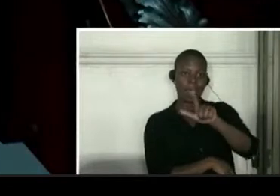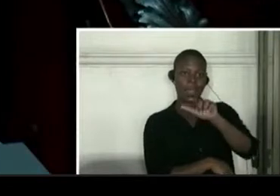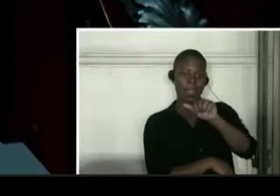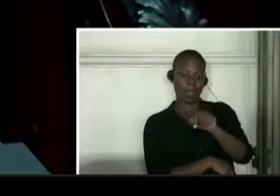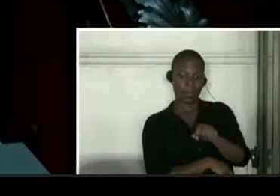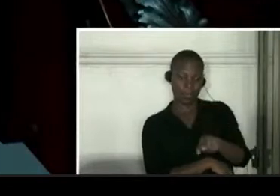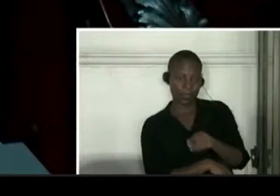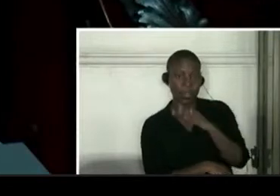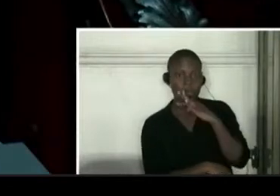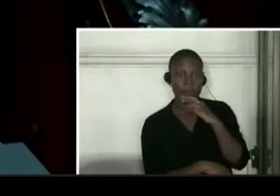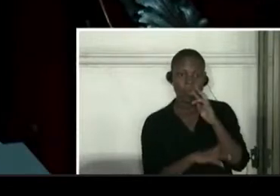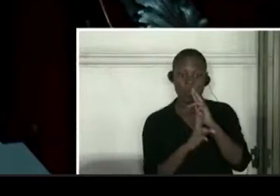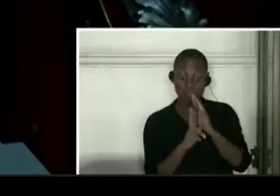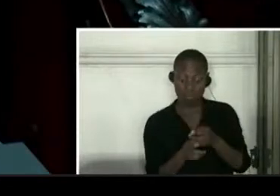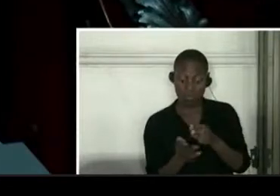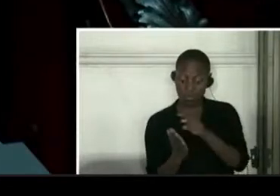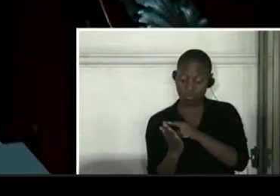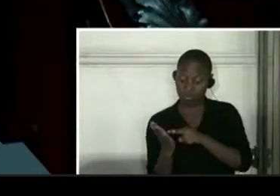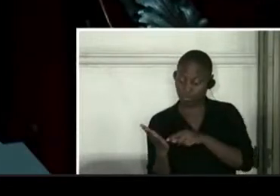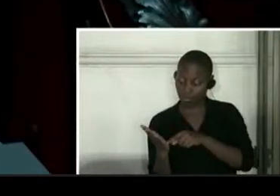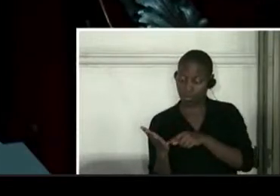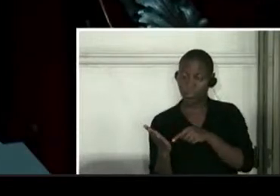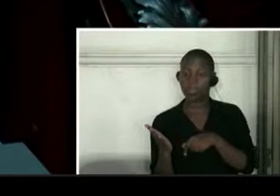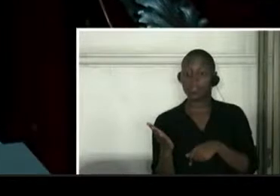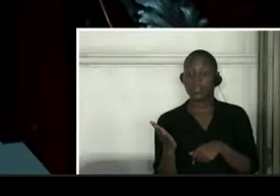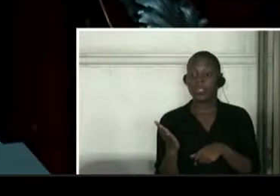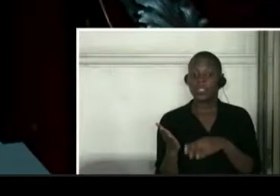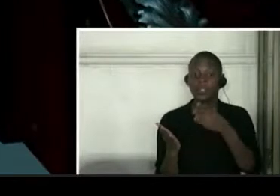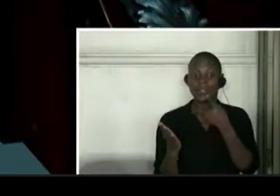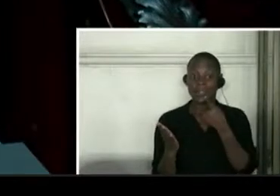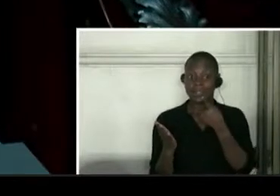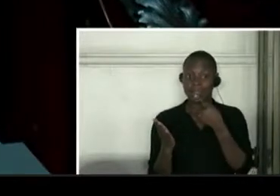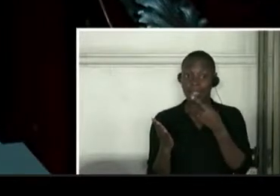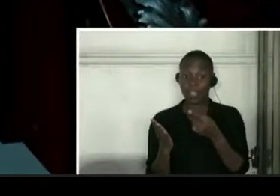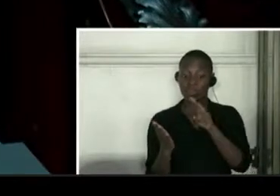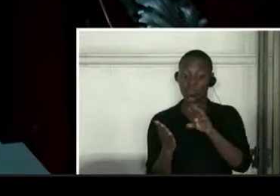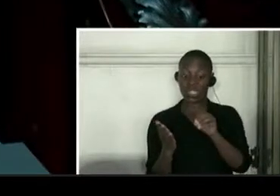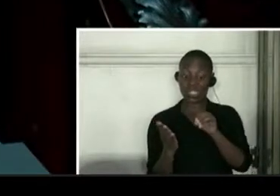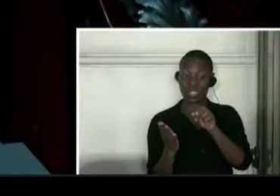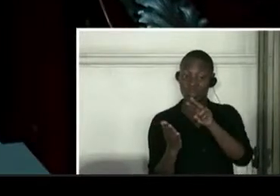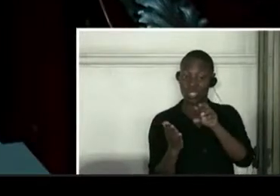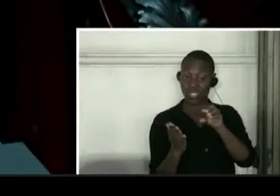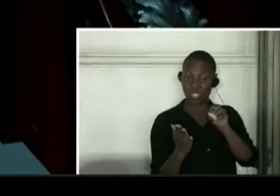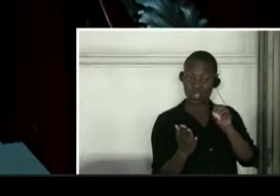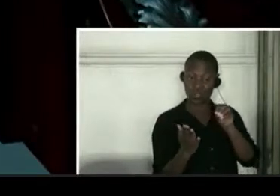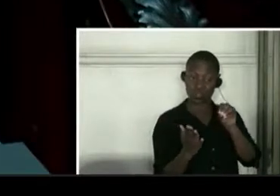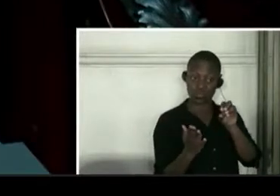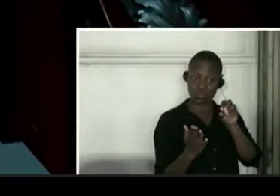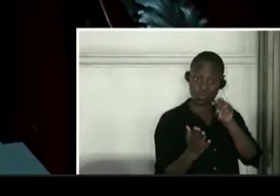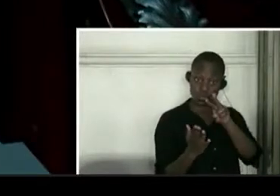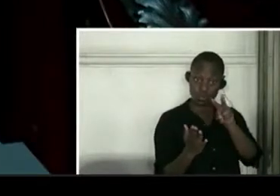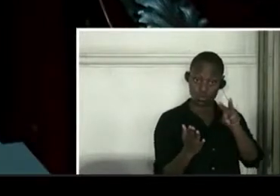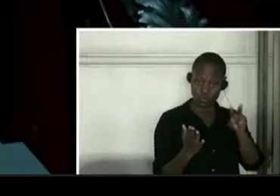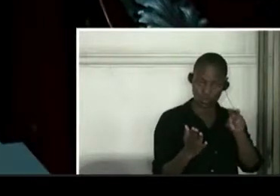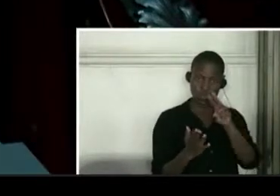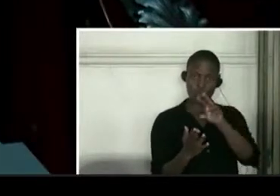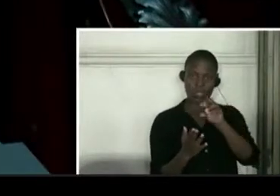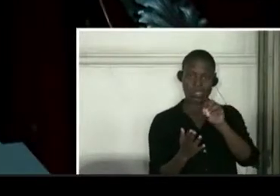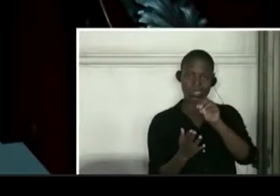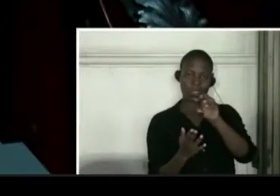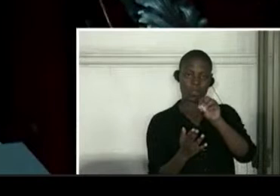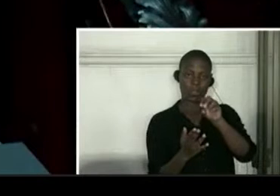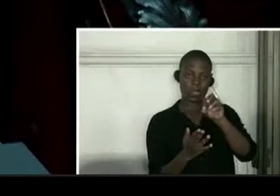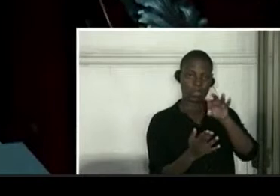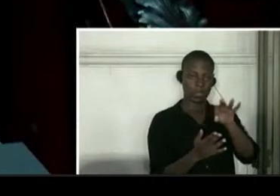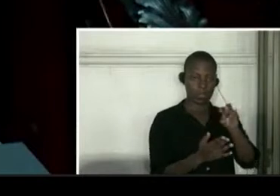The report on the Human Settlements Portfolio Committee on the consideration of the 2022-2023 budget and